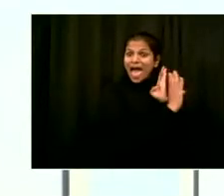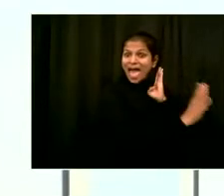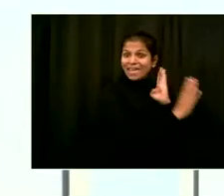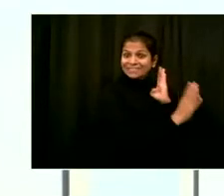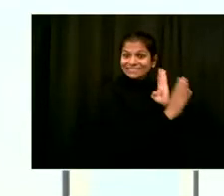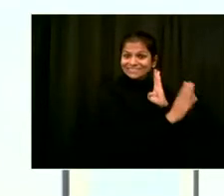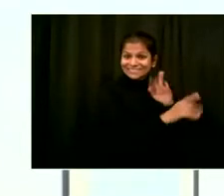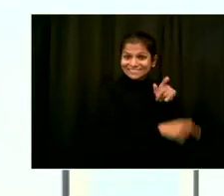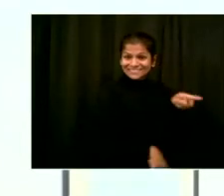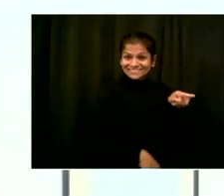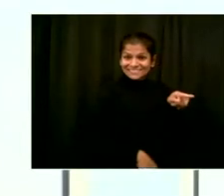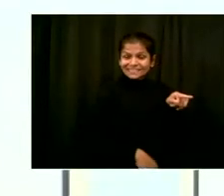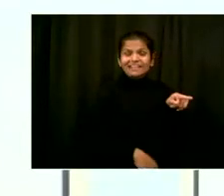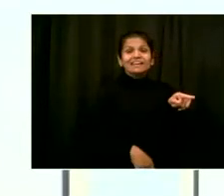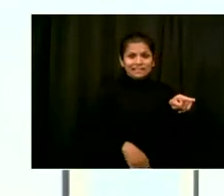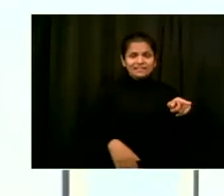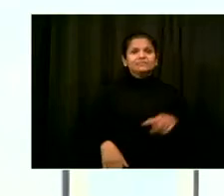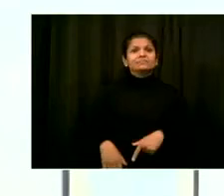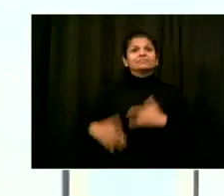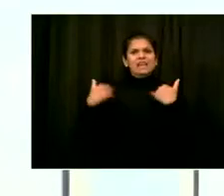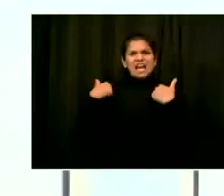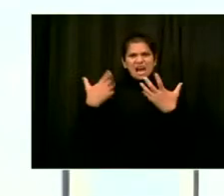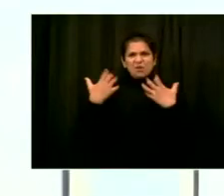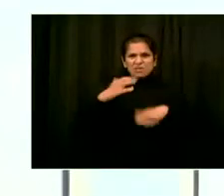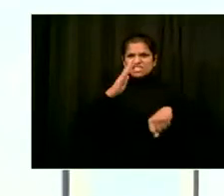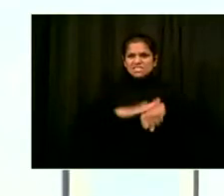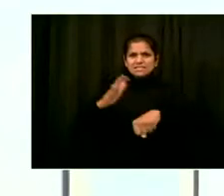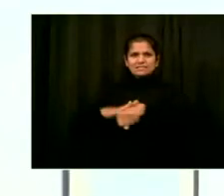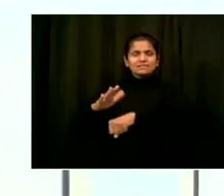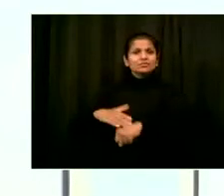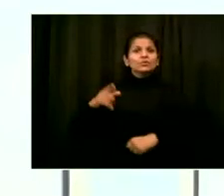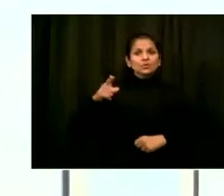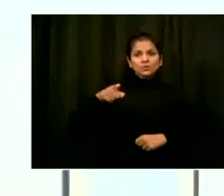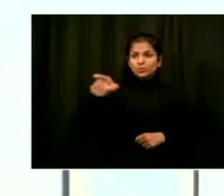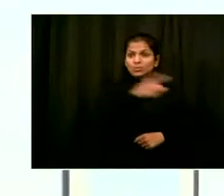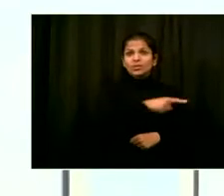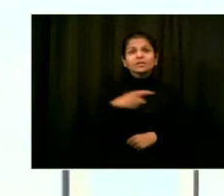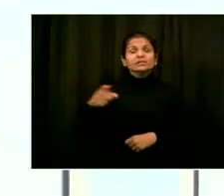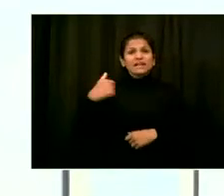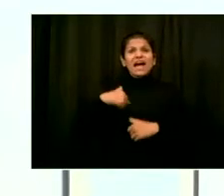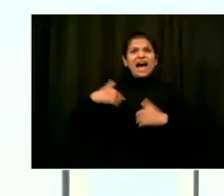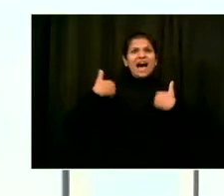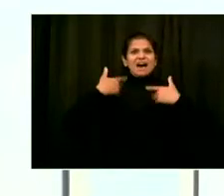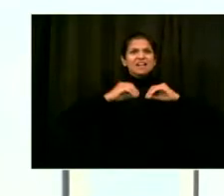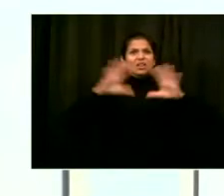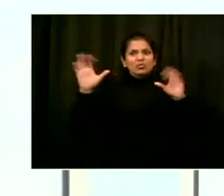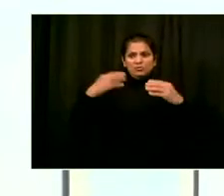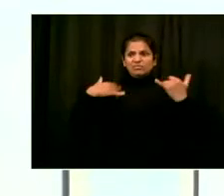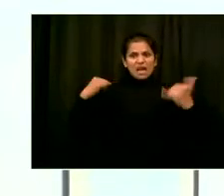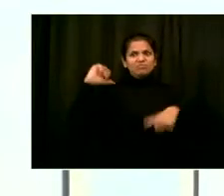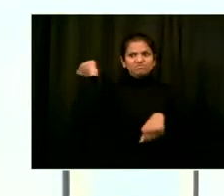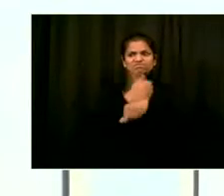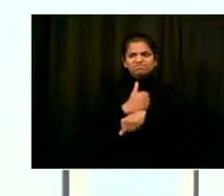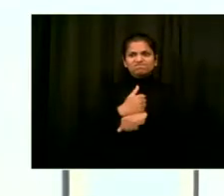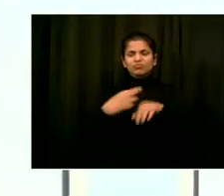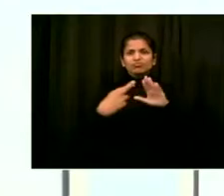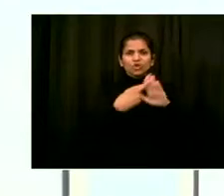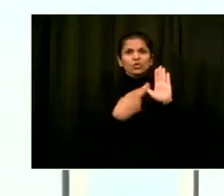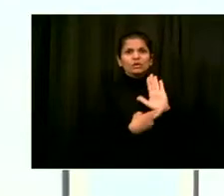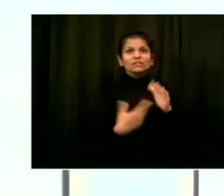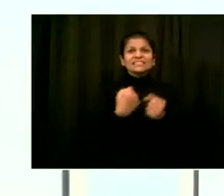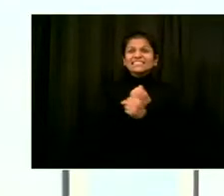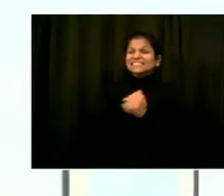holidays um we are clear Public Health guidance is uh the safest thing to do is uh is not to